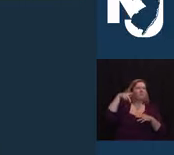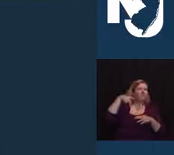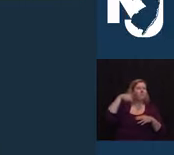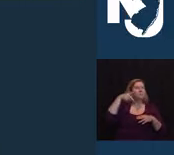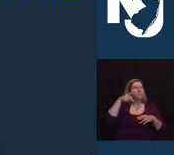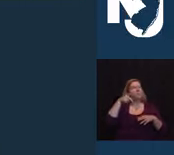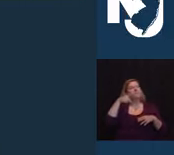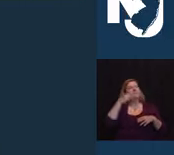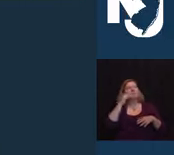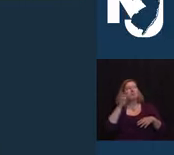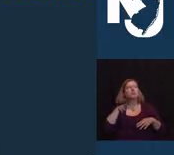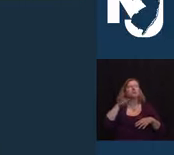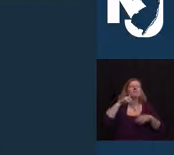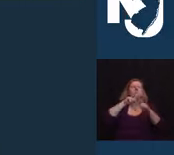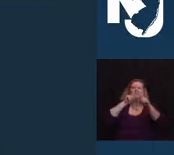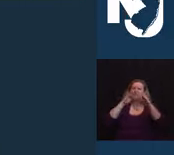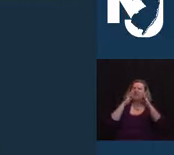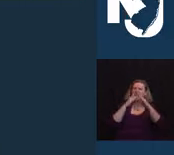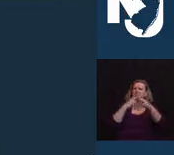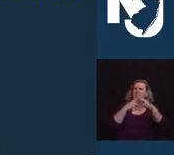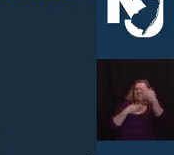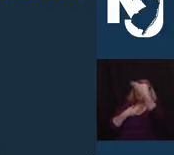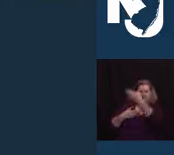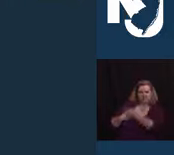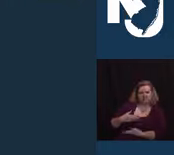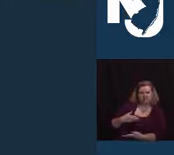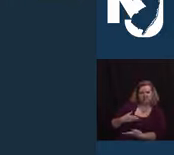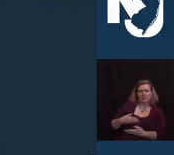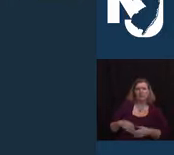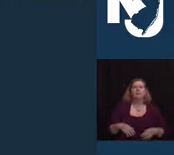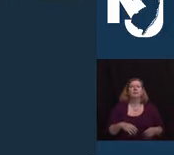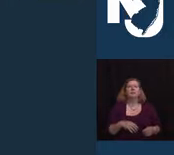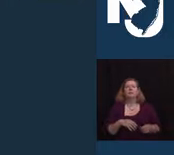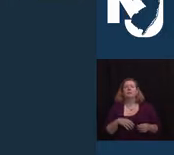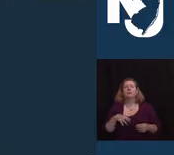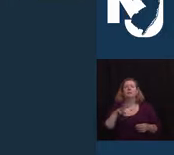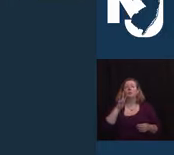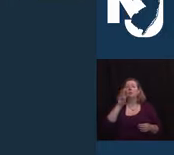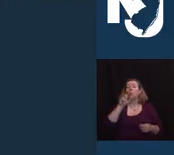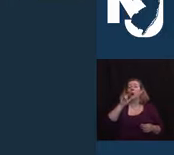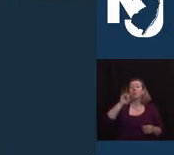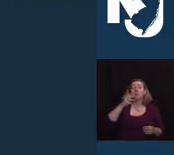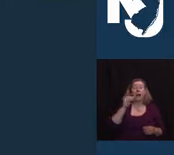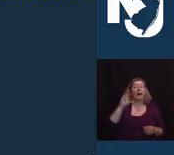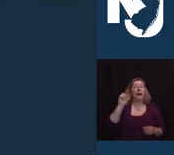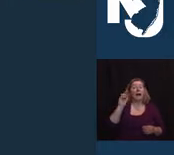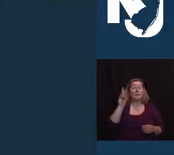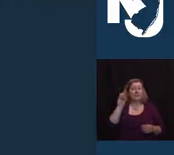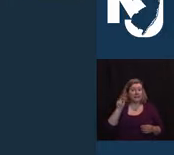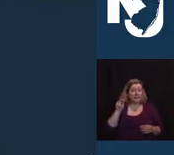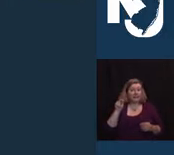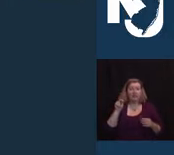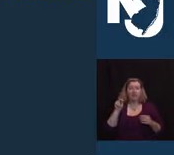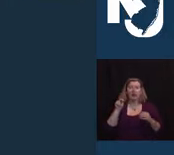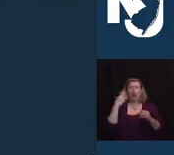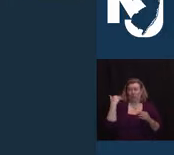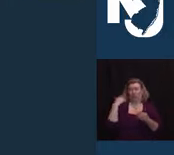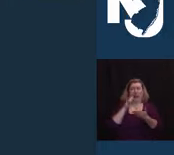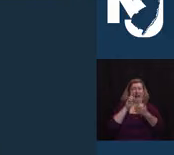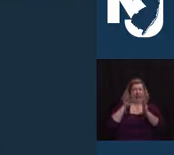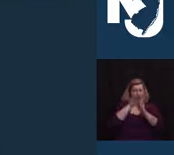and Glassboro. Camden and Wallington, which were both on the list last week, are now exactly at